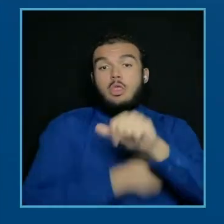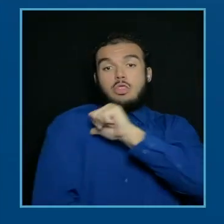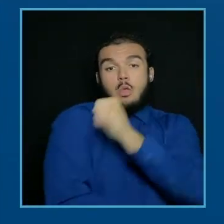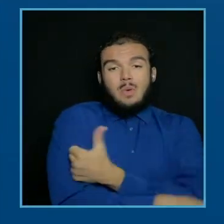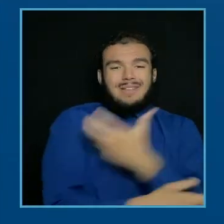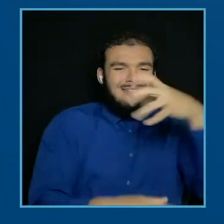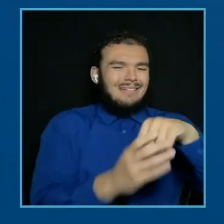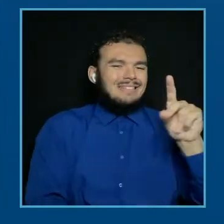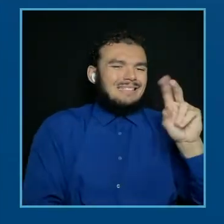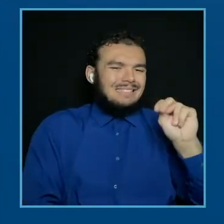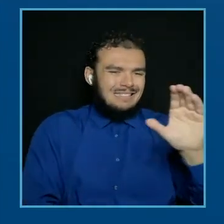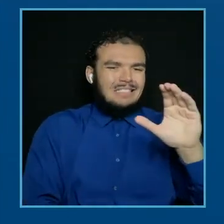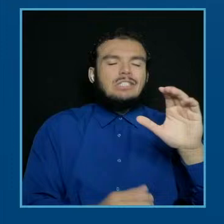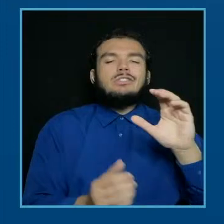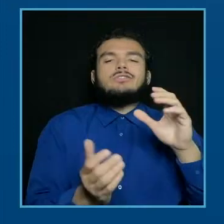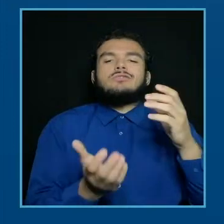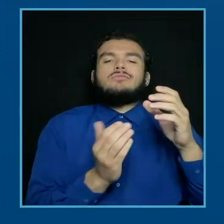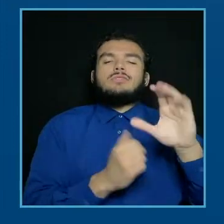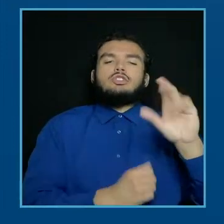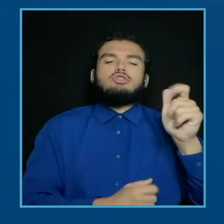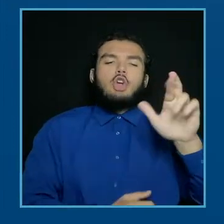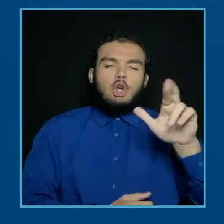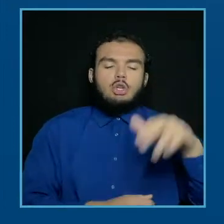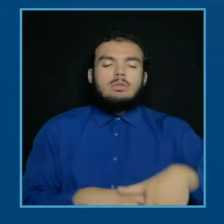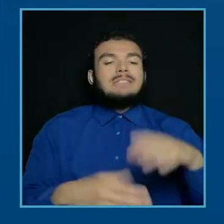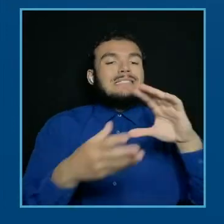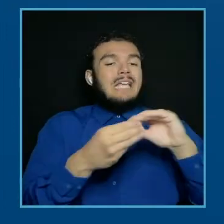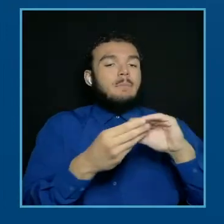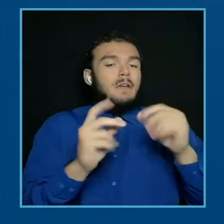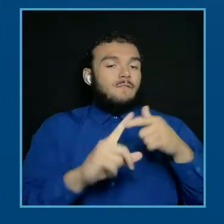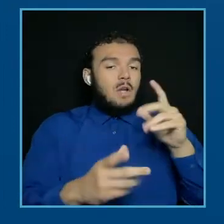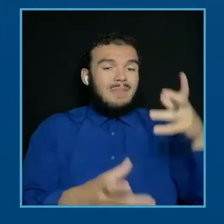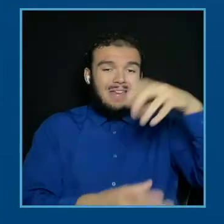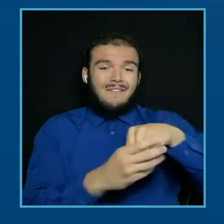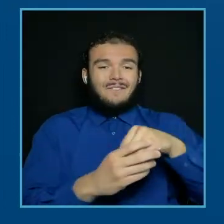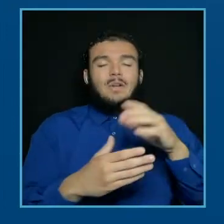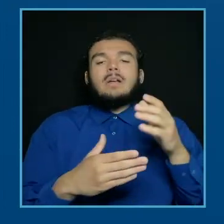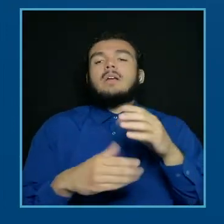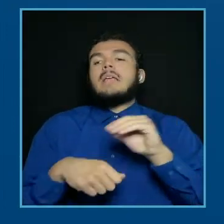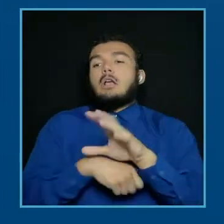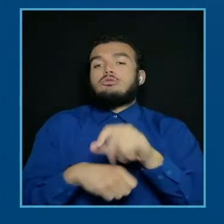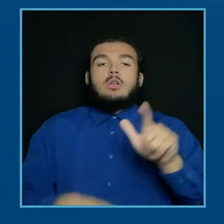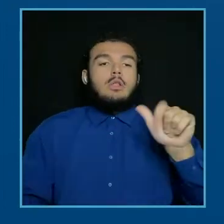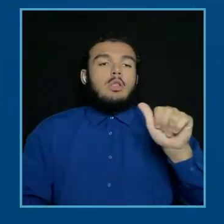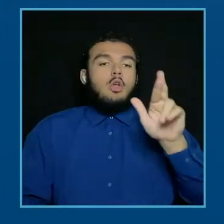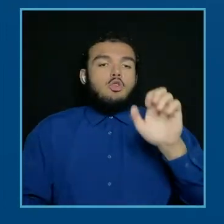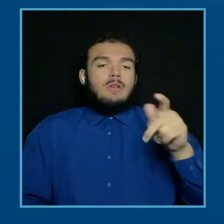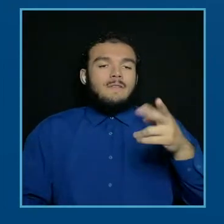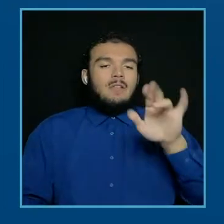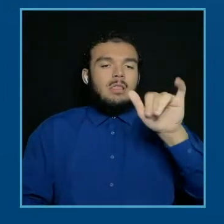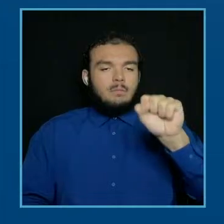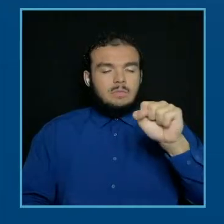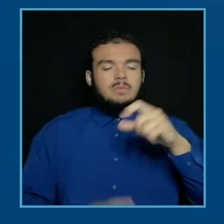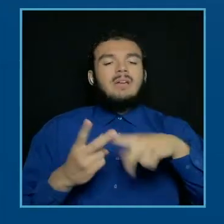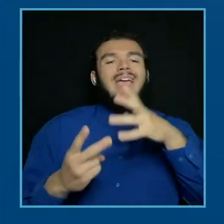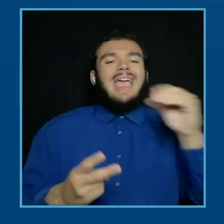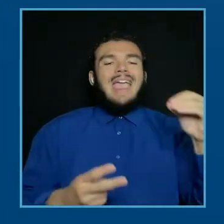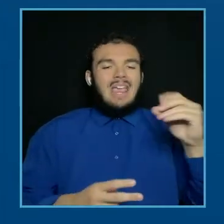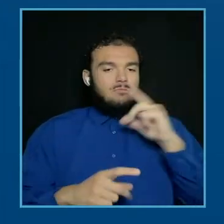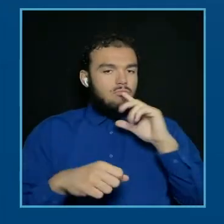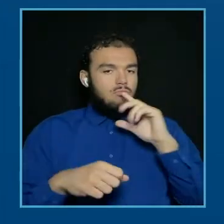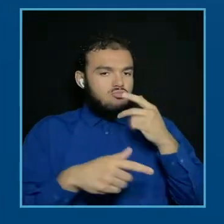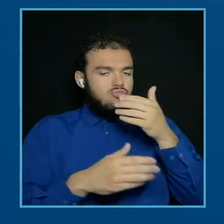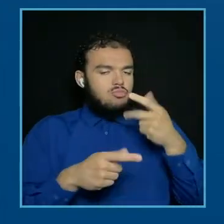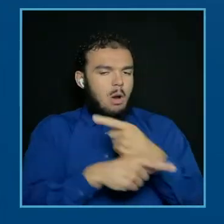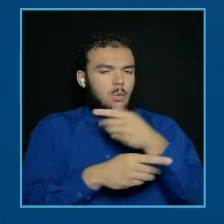DNC charter. A statement from the intervening party's counsel, Laurie Phillips, and the proper steps to